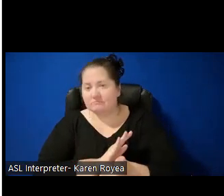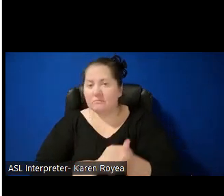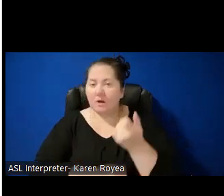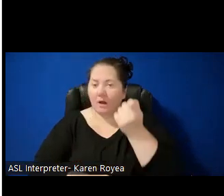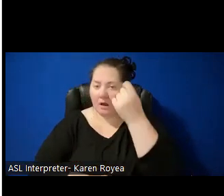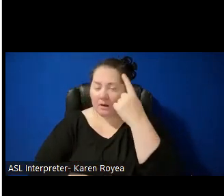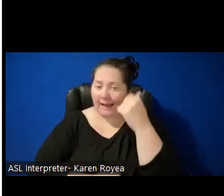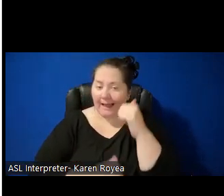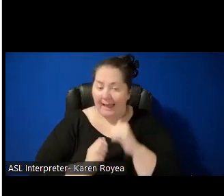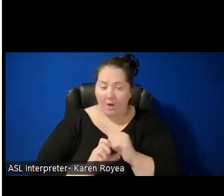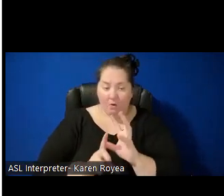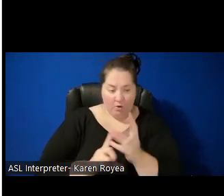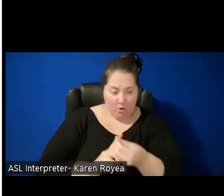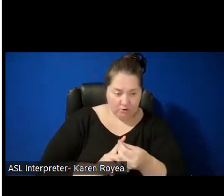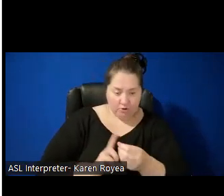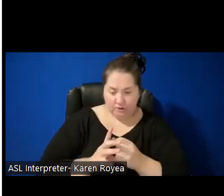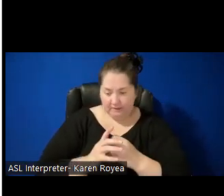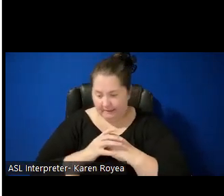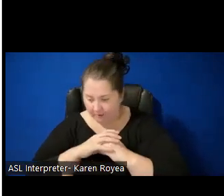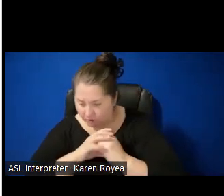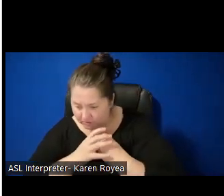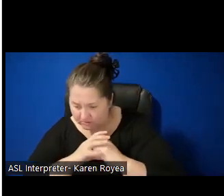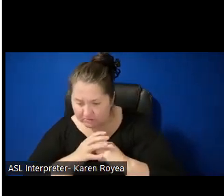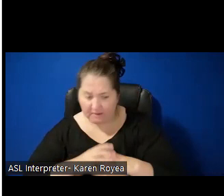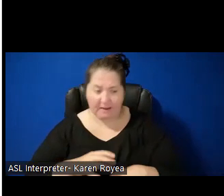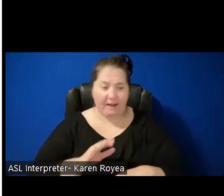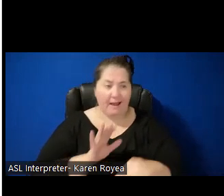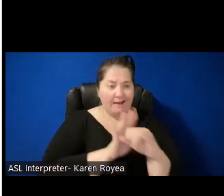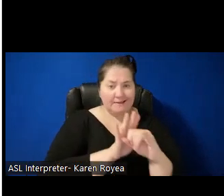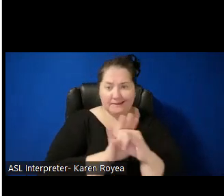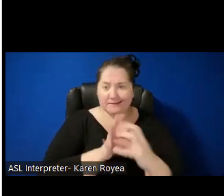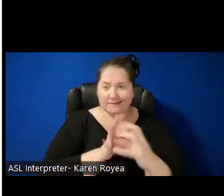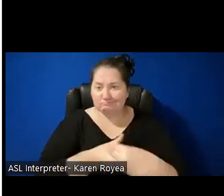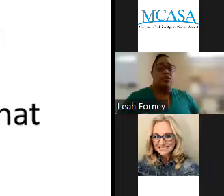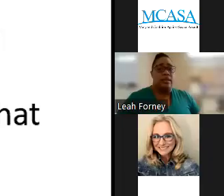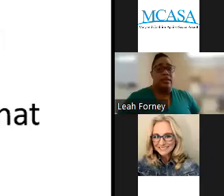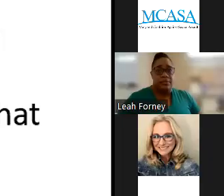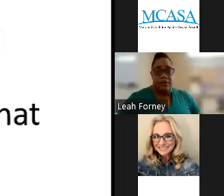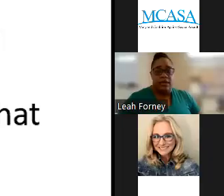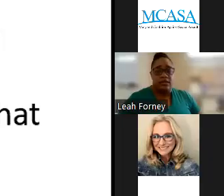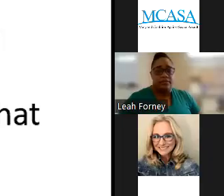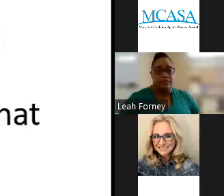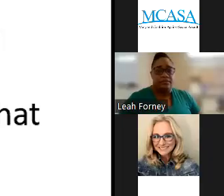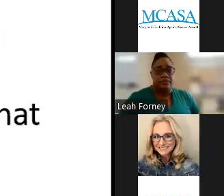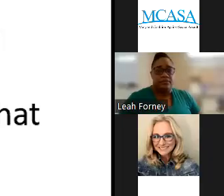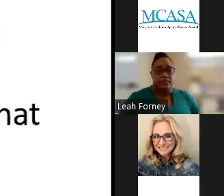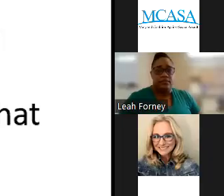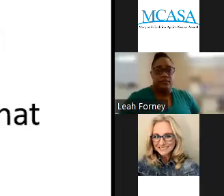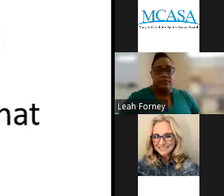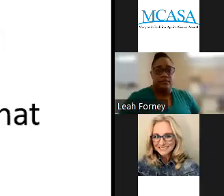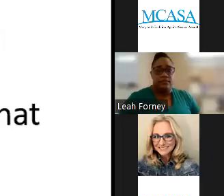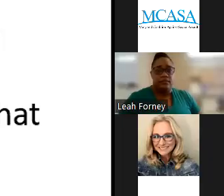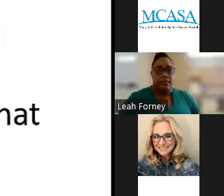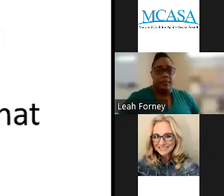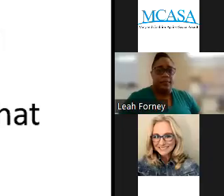how culture, how intersectionality, how multiple identities really evolve the human experience.